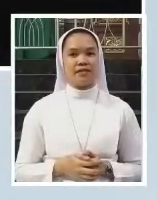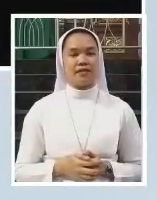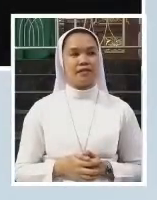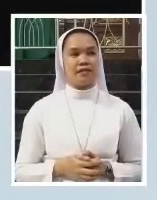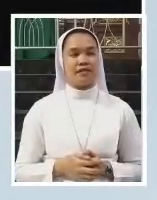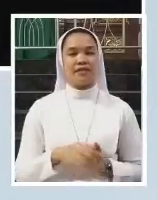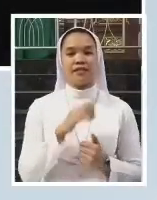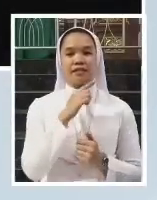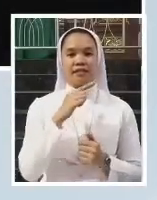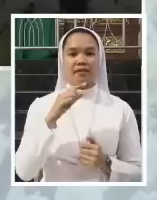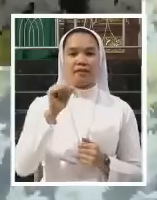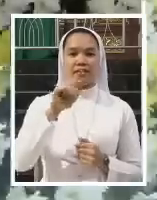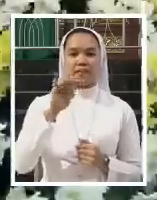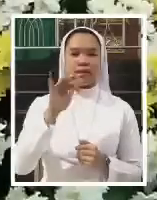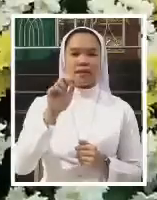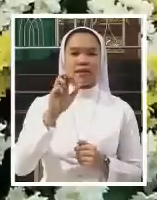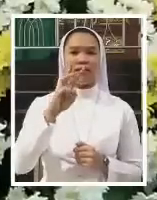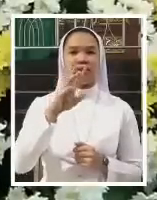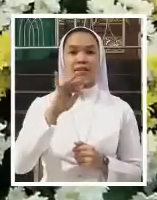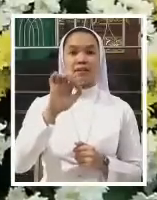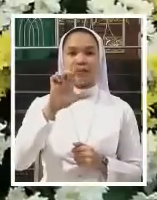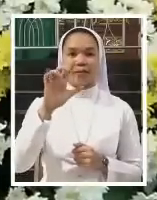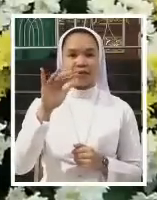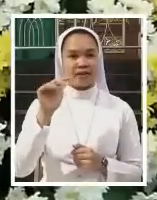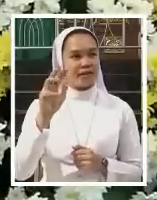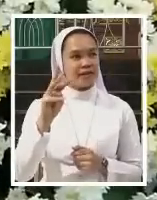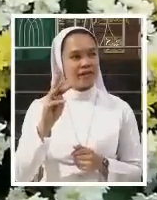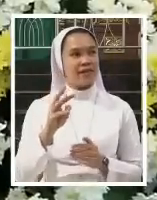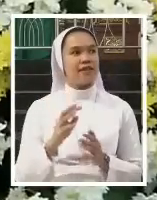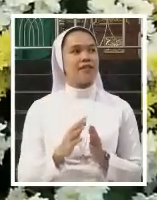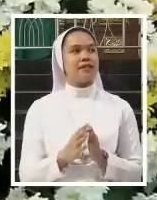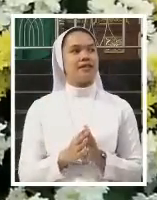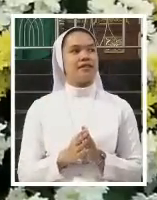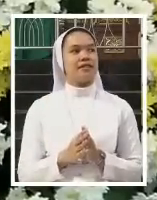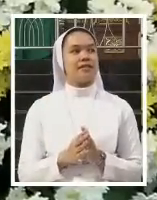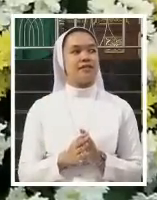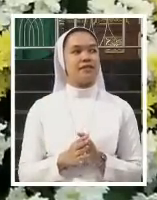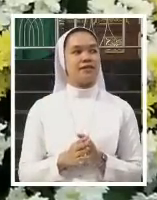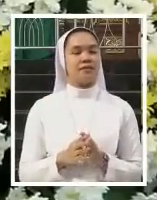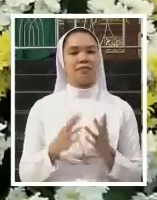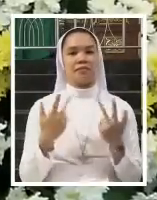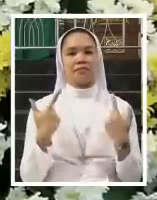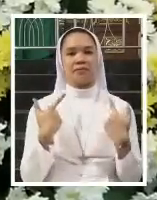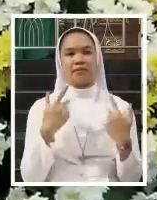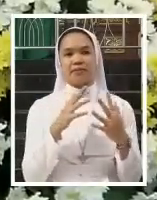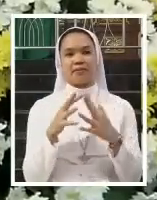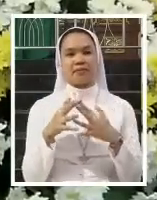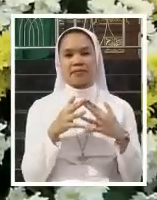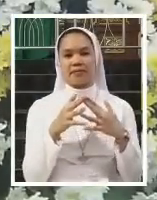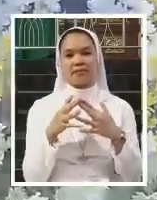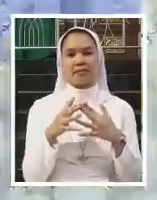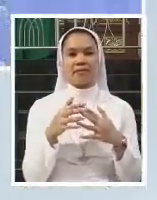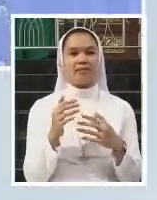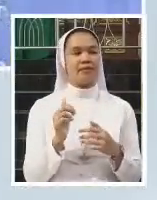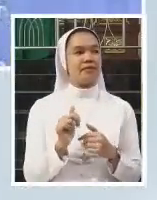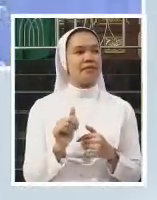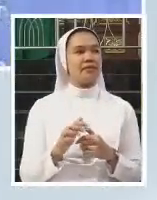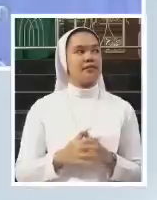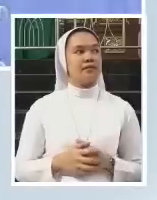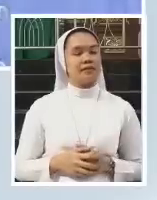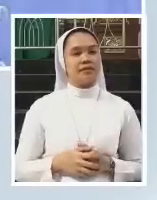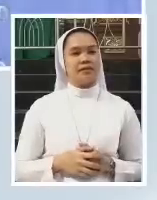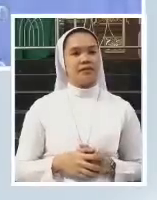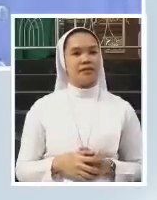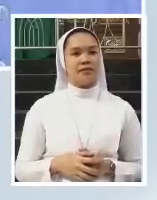And Father Santiago Toriano, yaon sa America. Any representative?